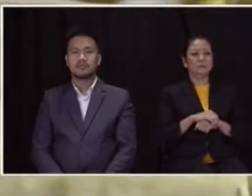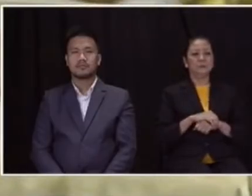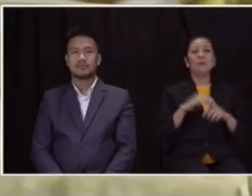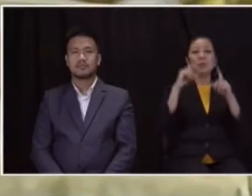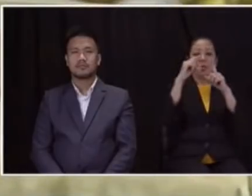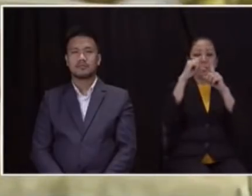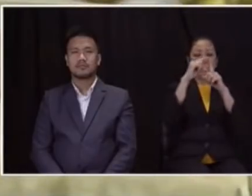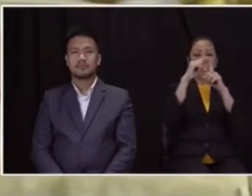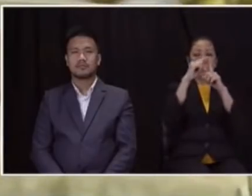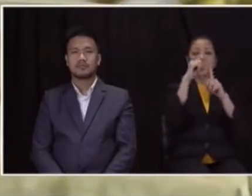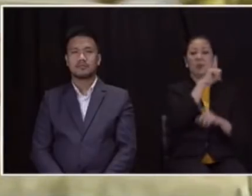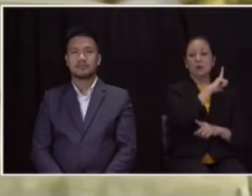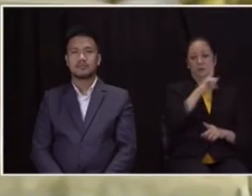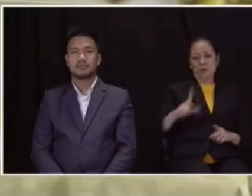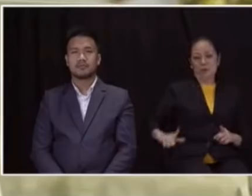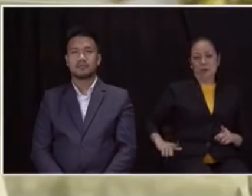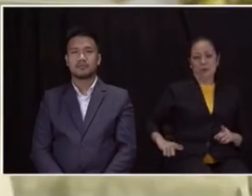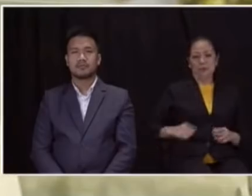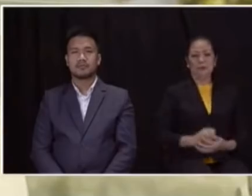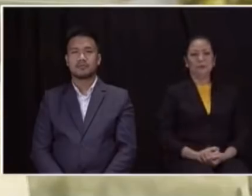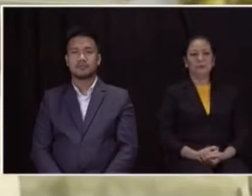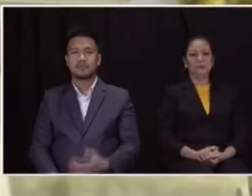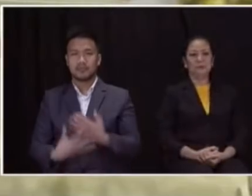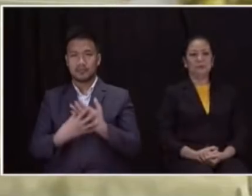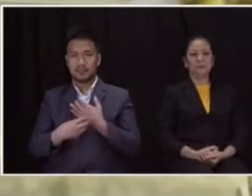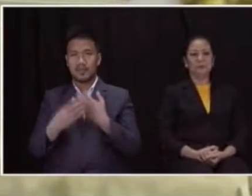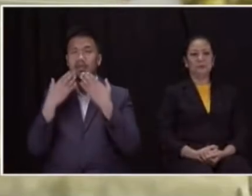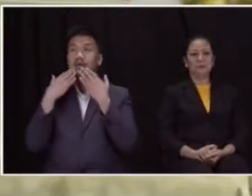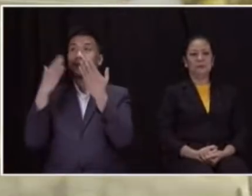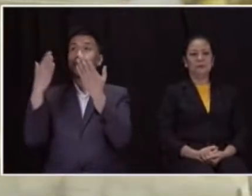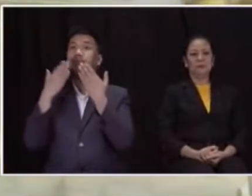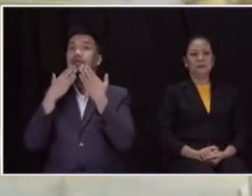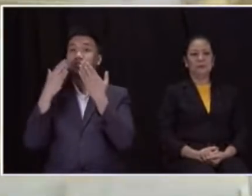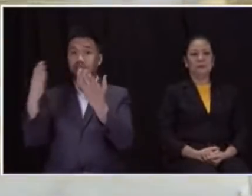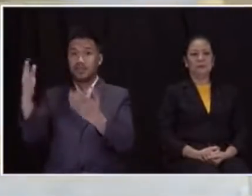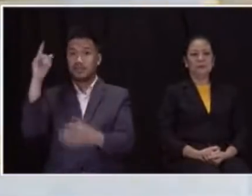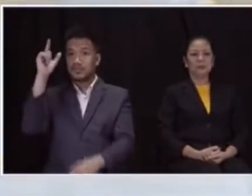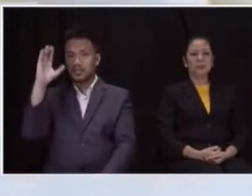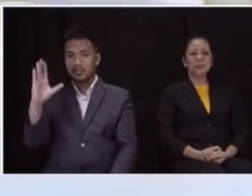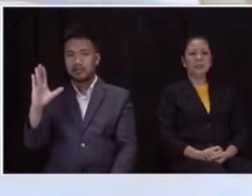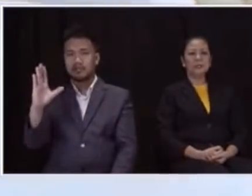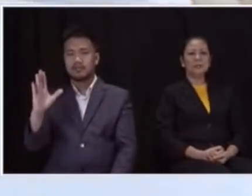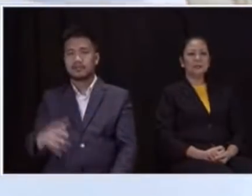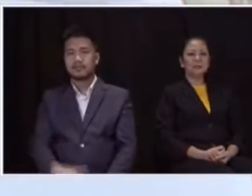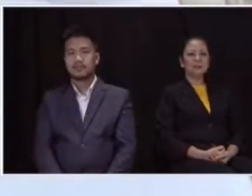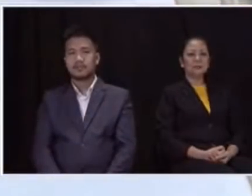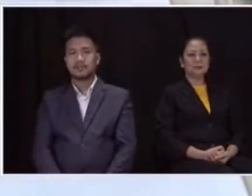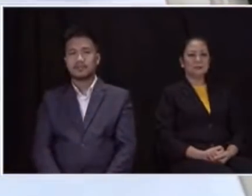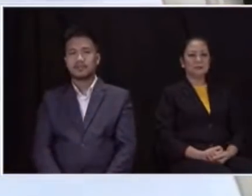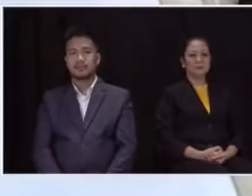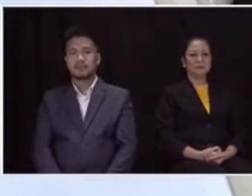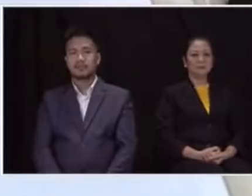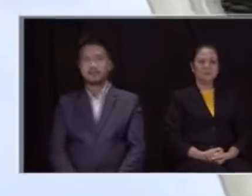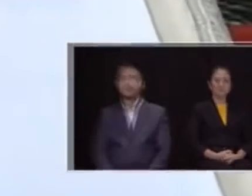The word of the Lord. Thanks be to God. Please stand.